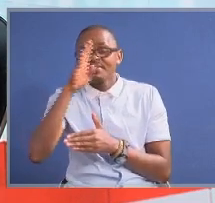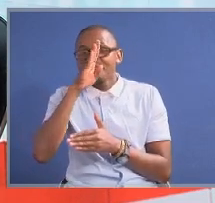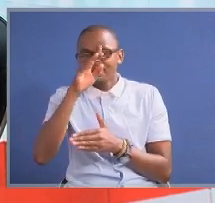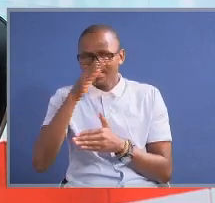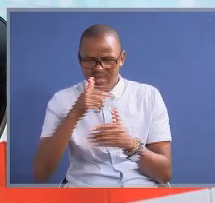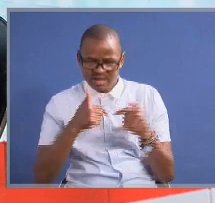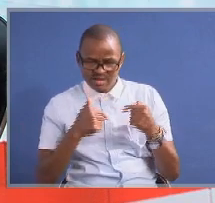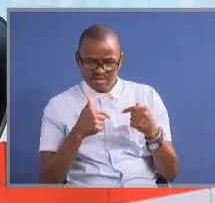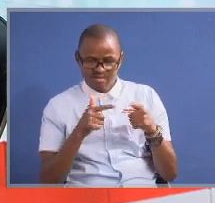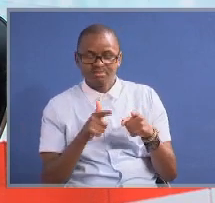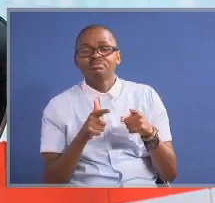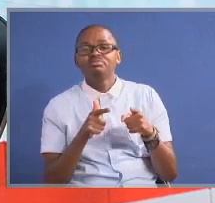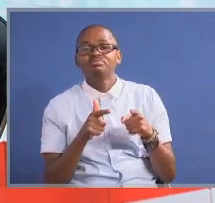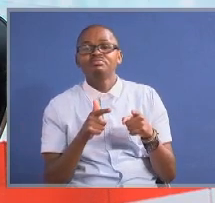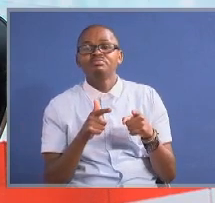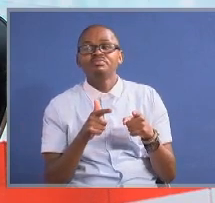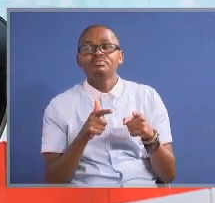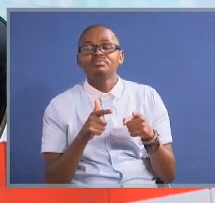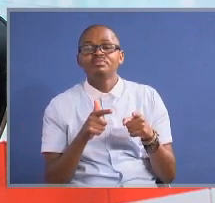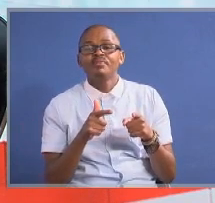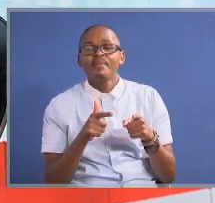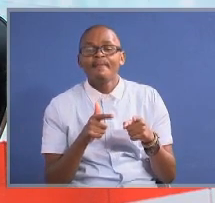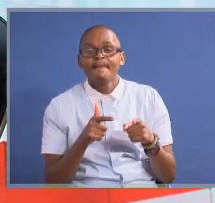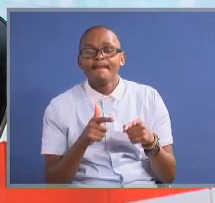here myself, here